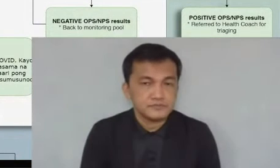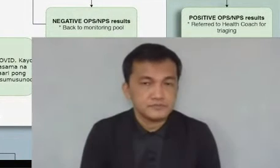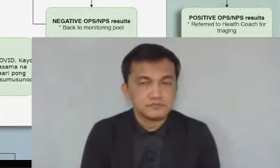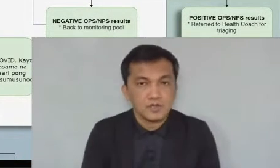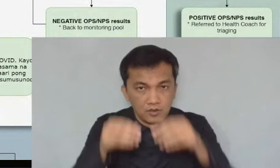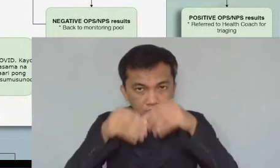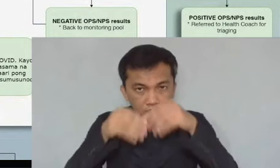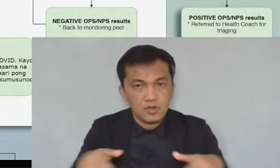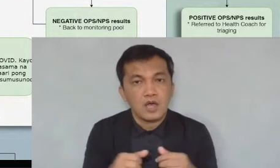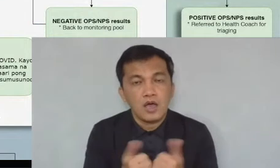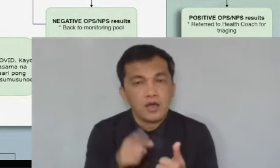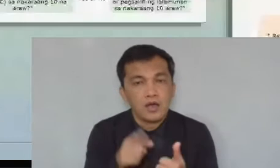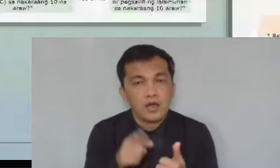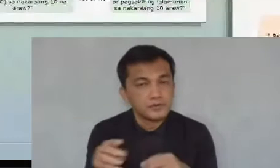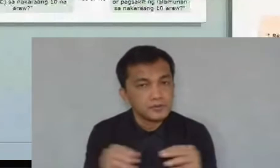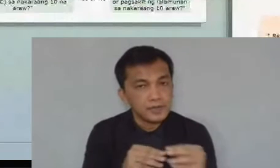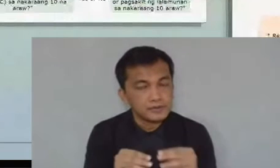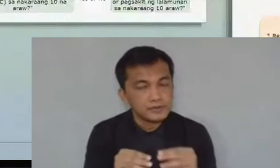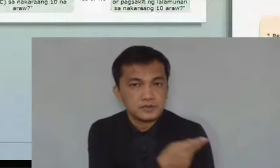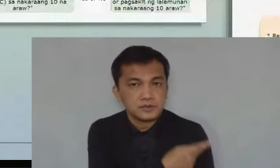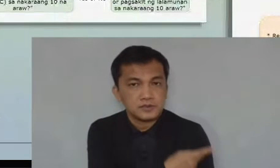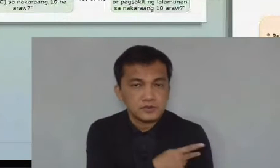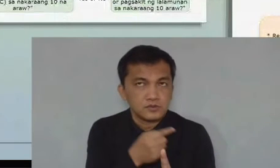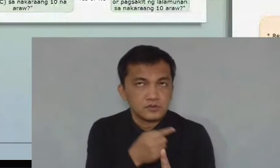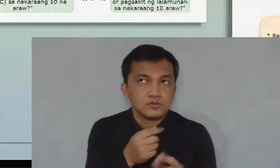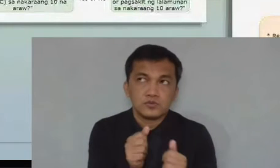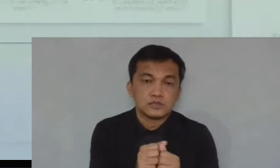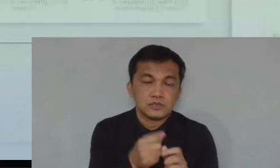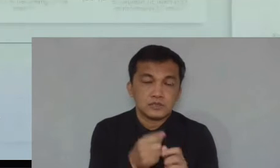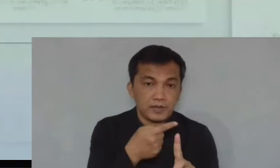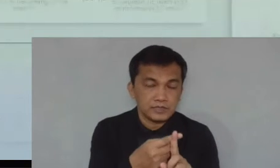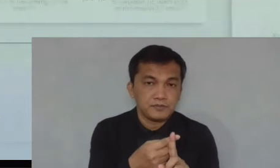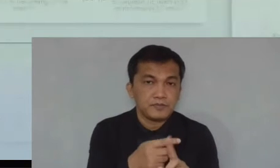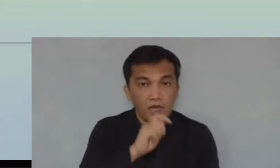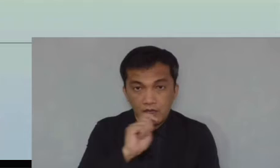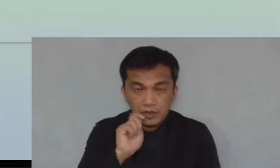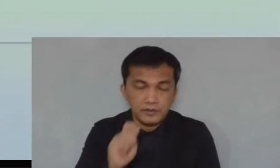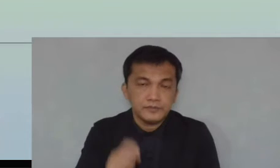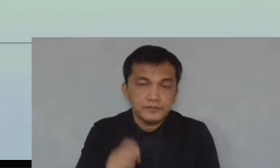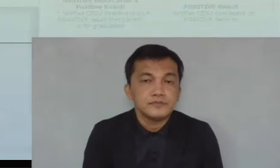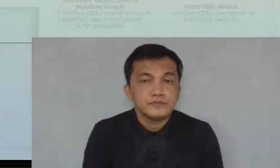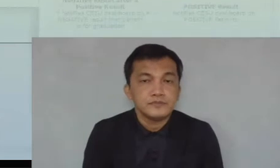The flow of how they manage the patient with positive RT-PCR.